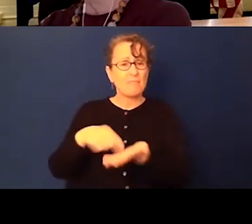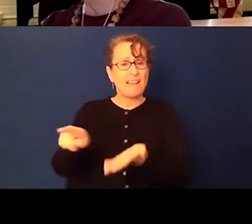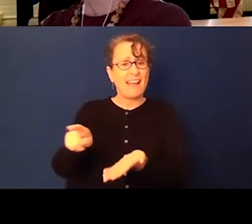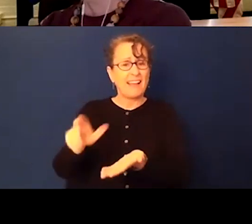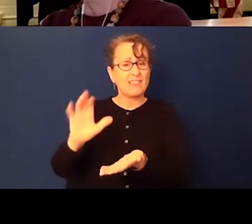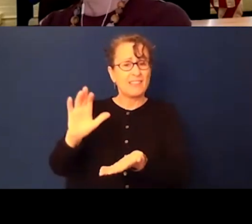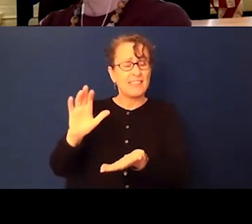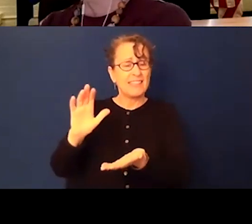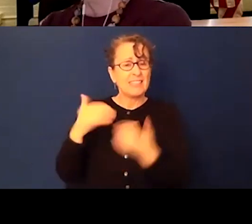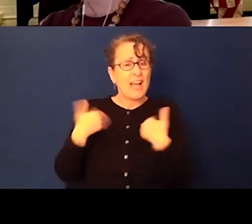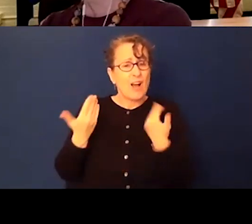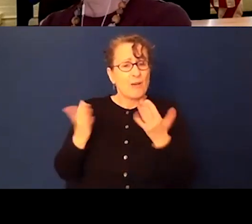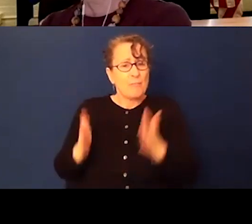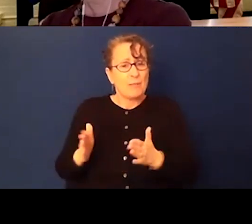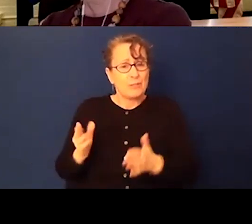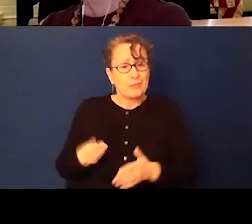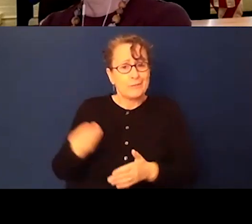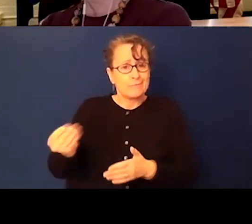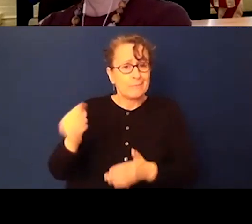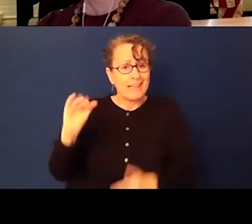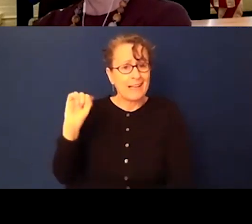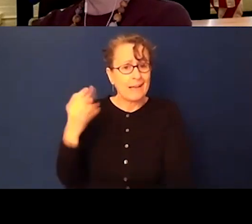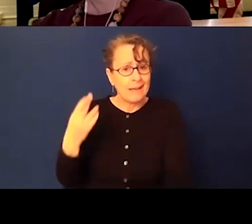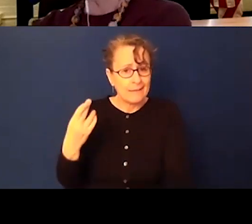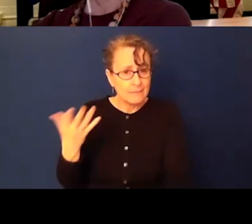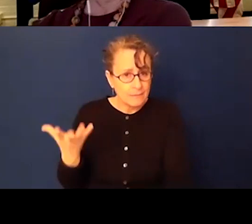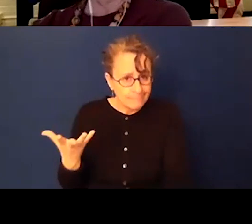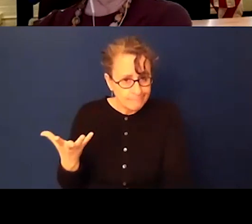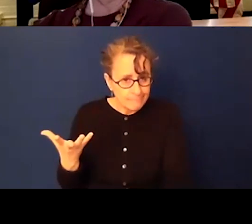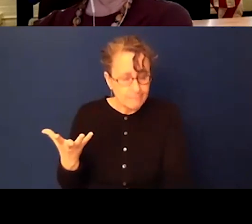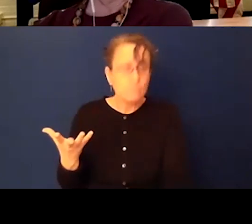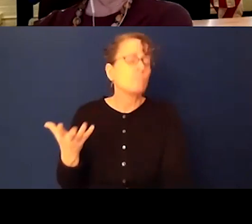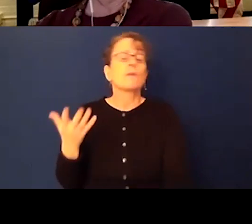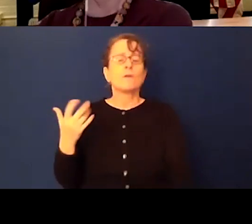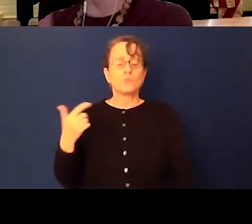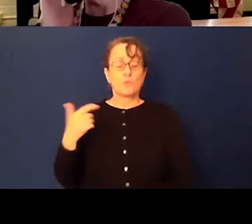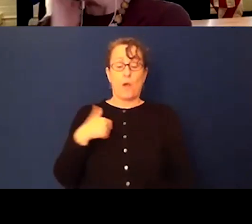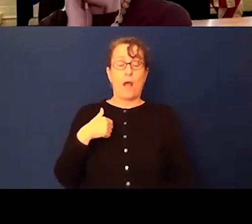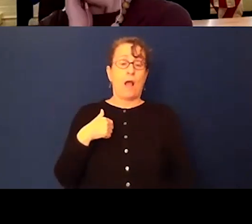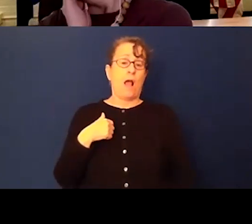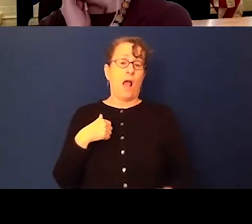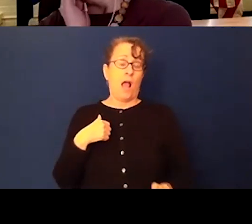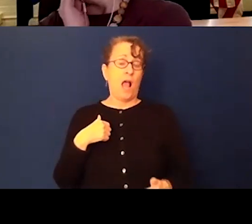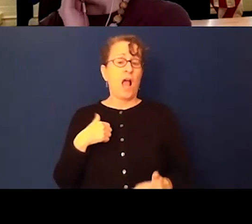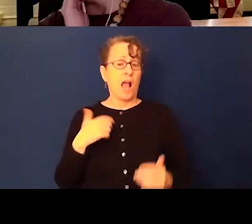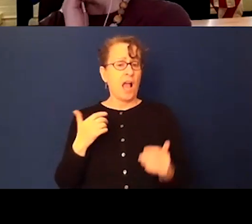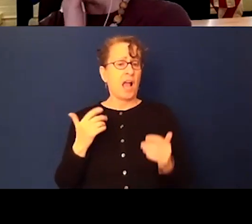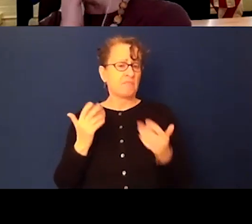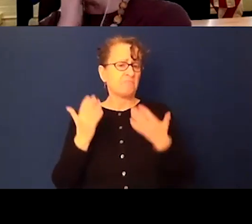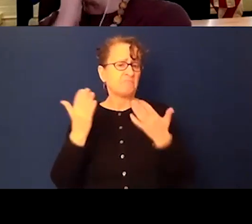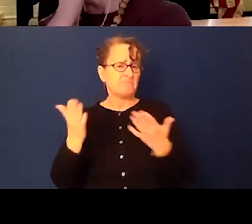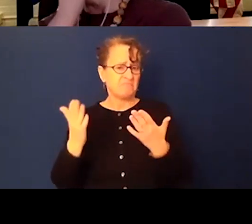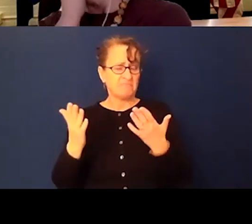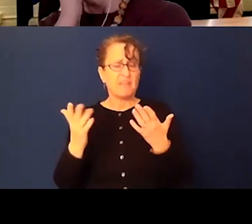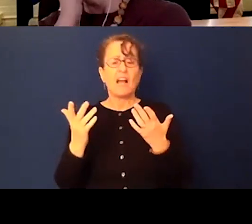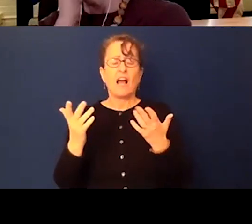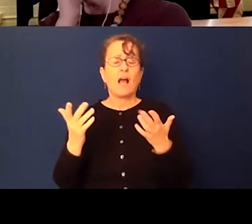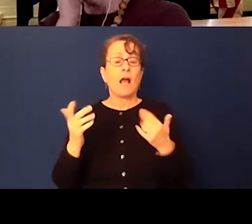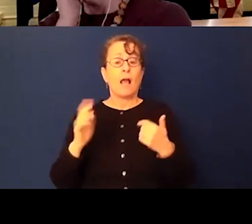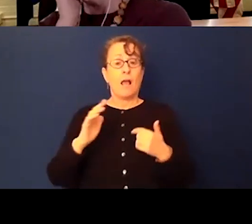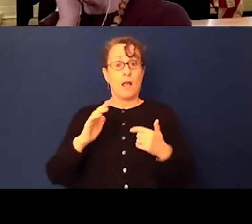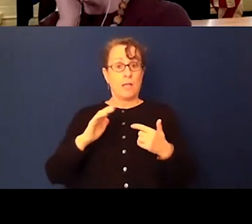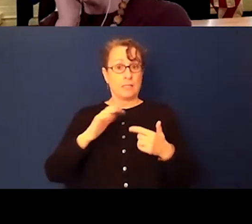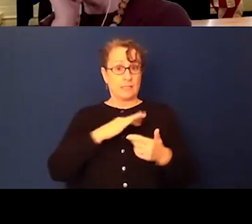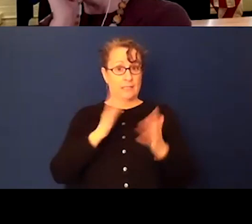of a log, we'll create that form. If you agree to do this in the manner that I've described, we in the town manager's office will create a form,